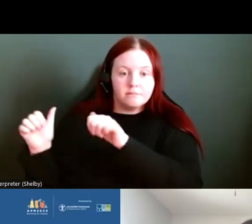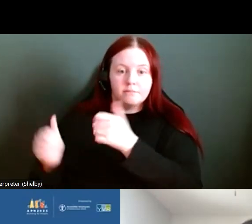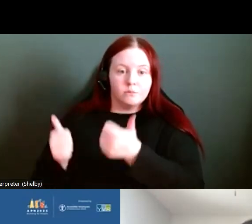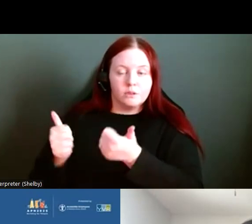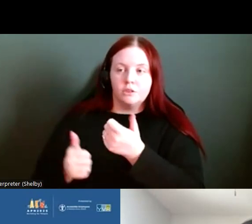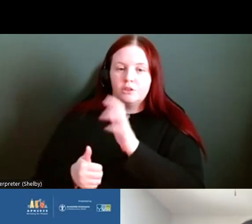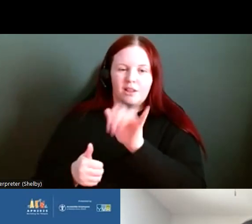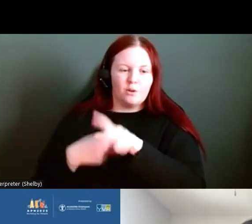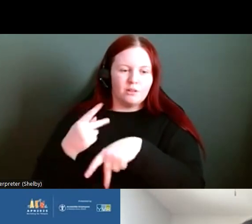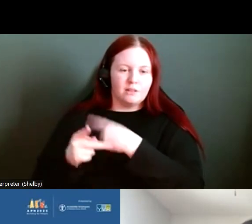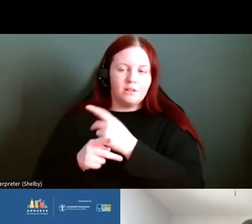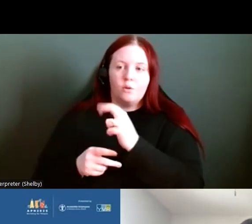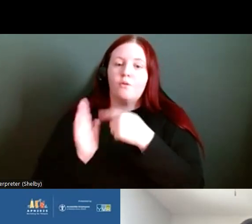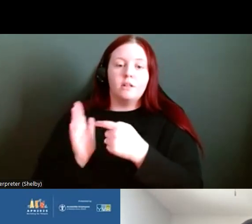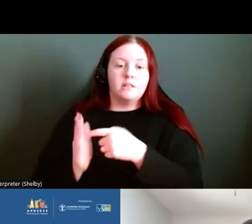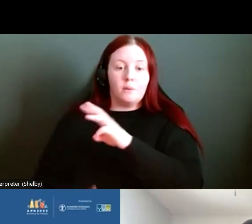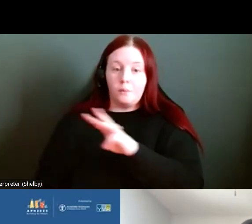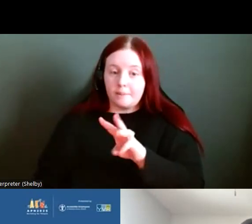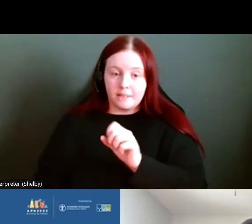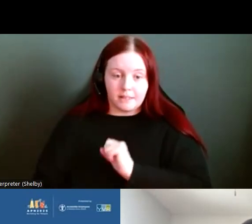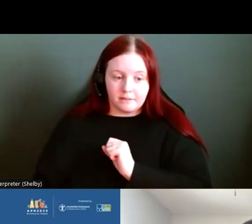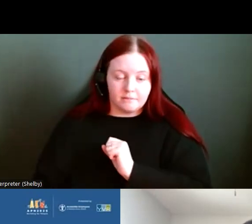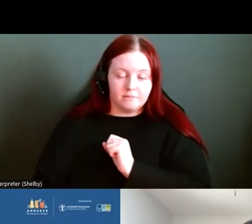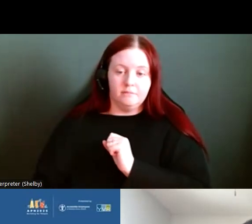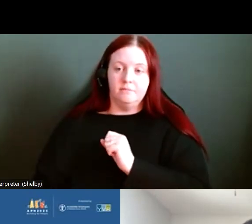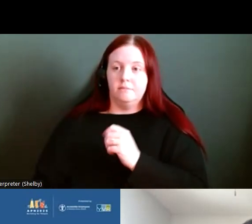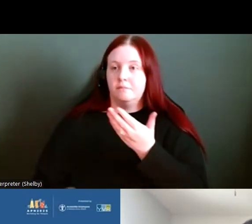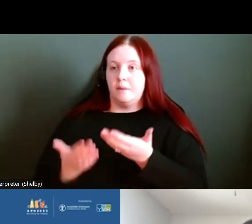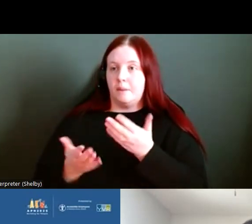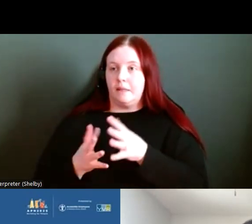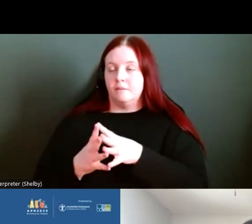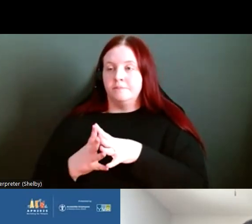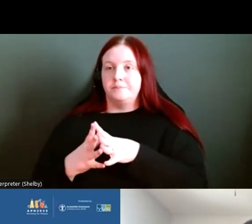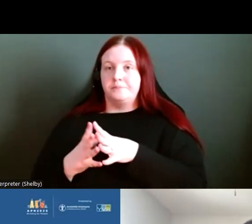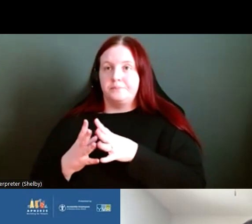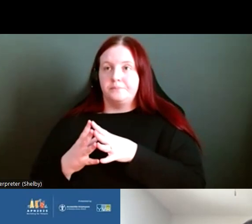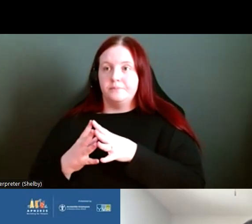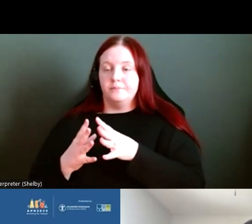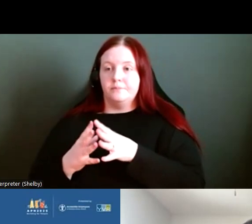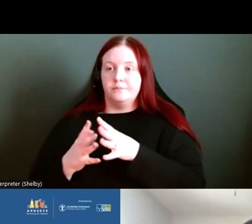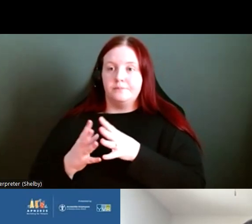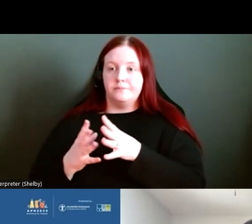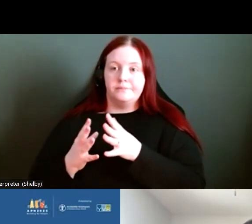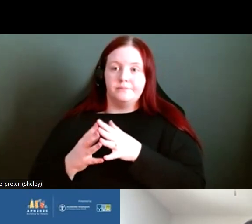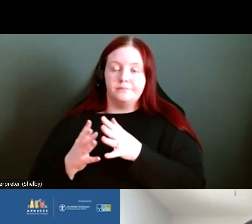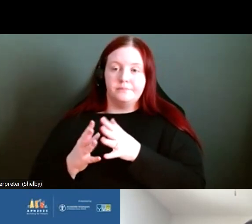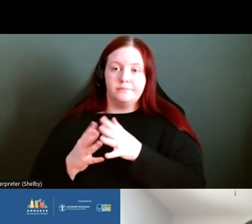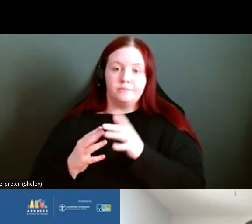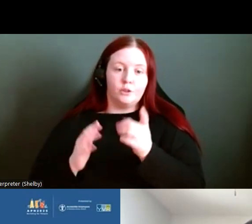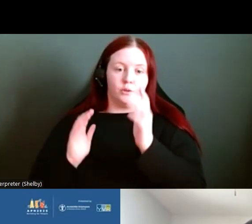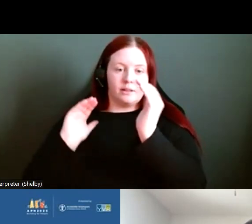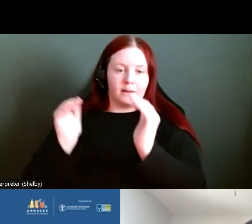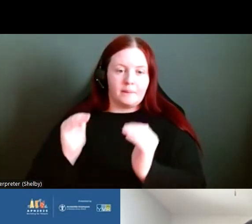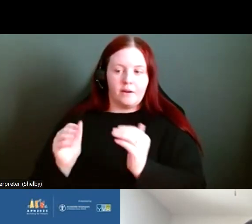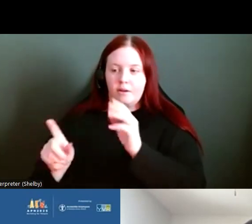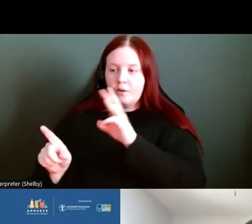things like your website. Maybe you're looking at how many errors related to